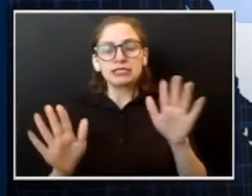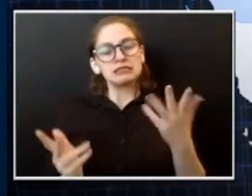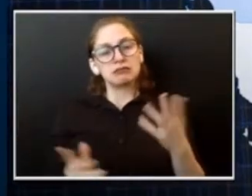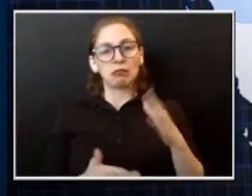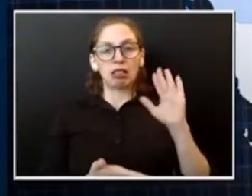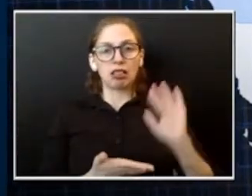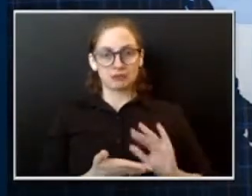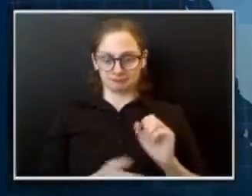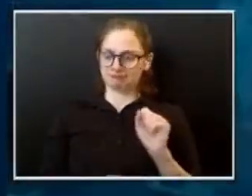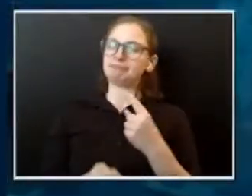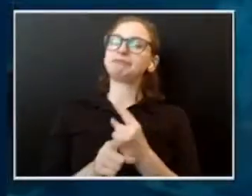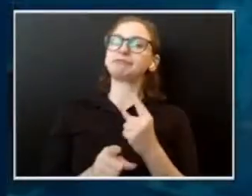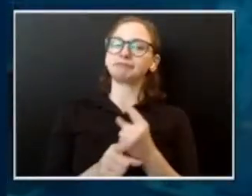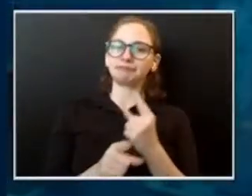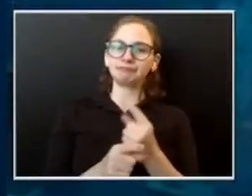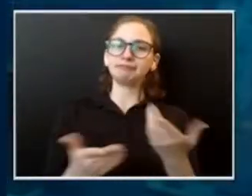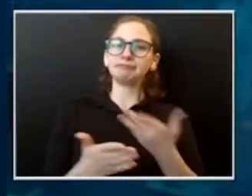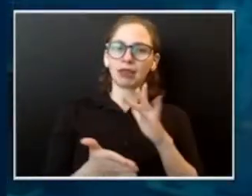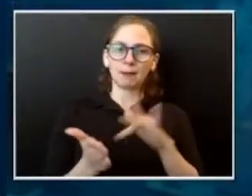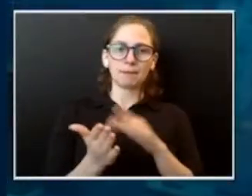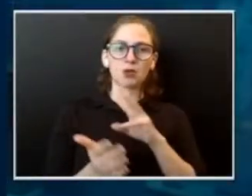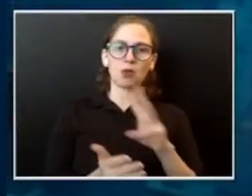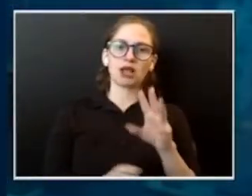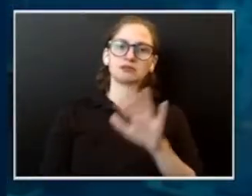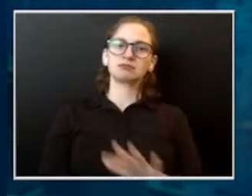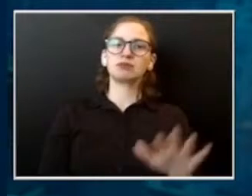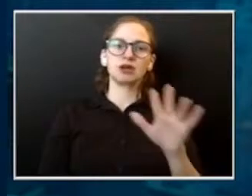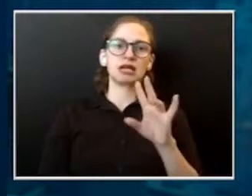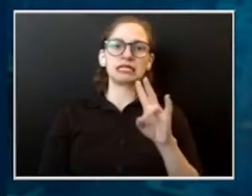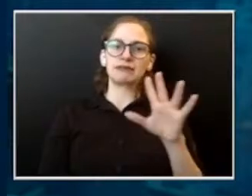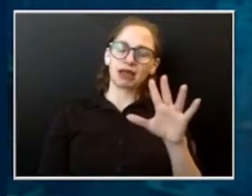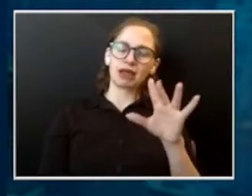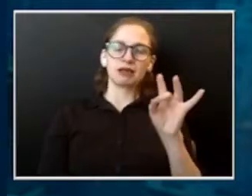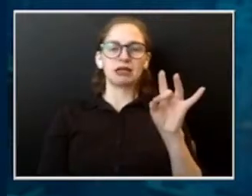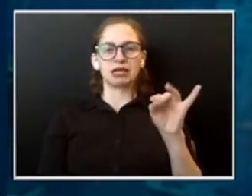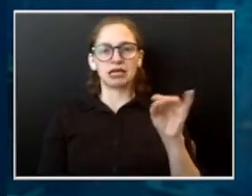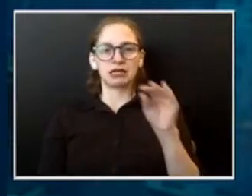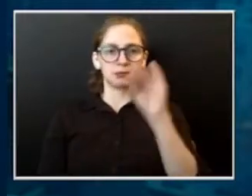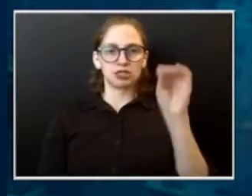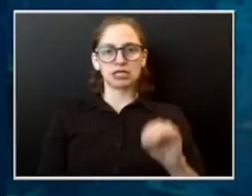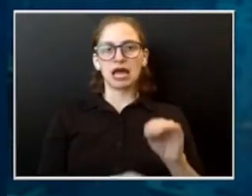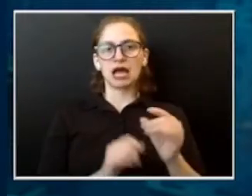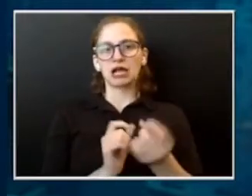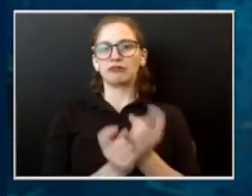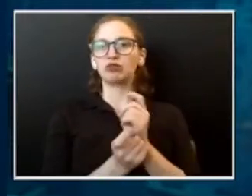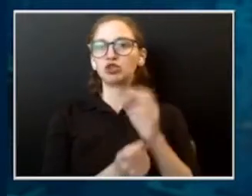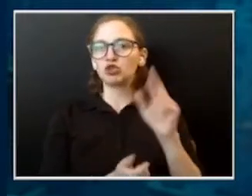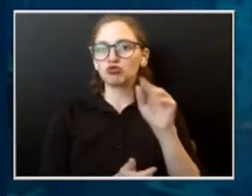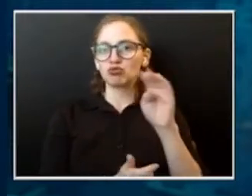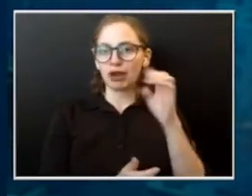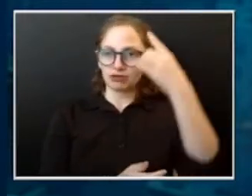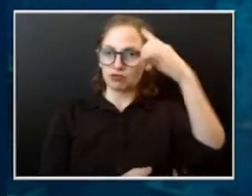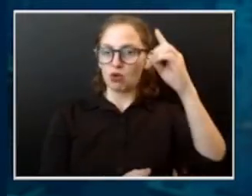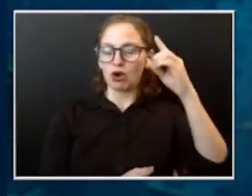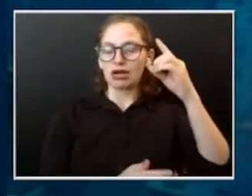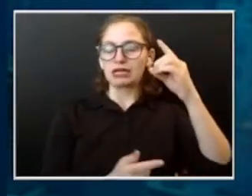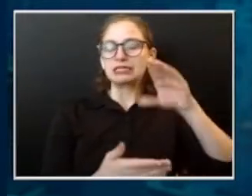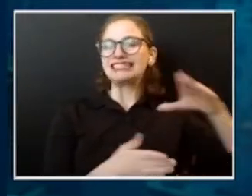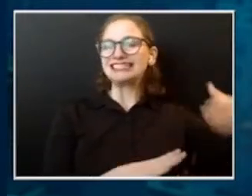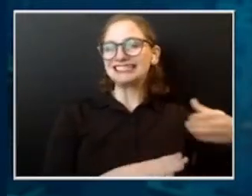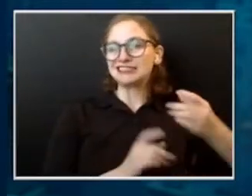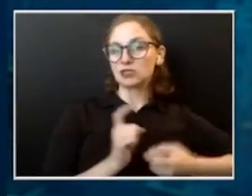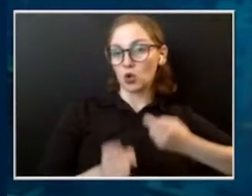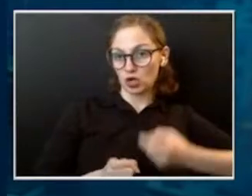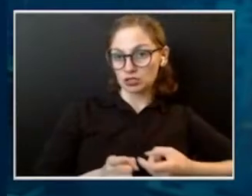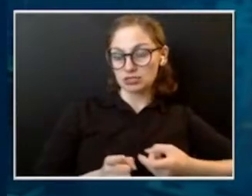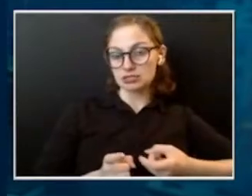Midwest, had around 75 to 80% conversion rate for deceased donors. When you look at some of the coasts, particularly